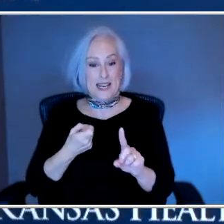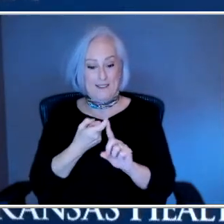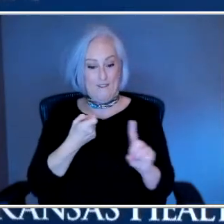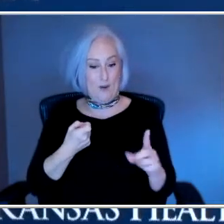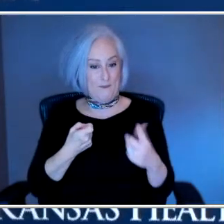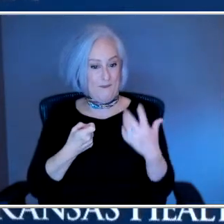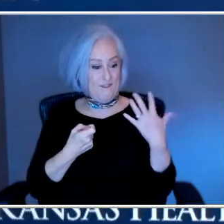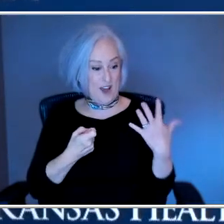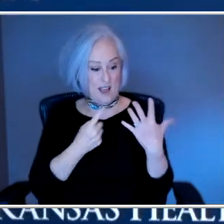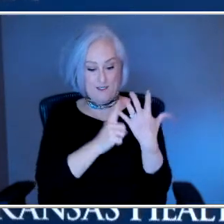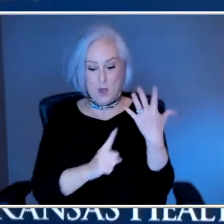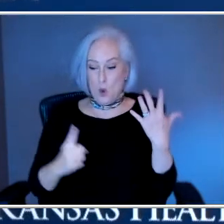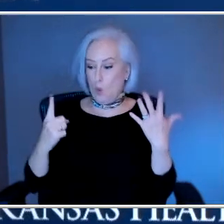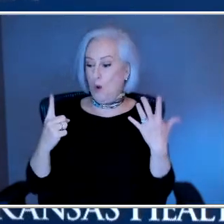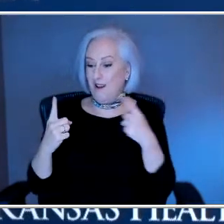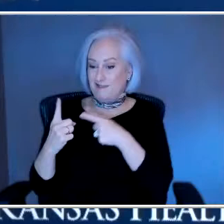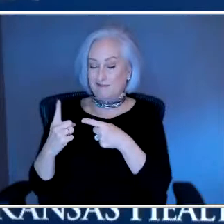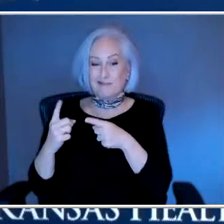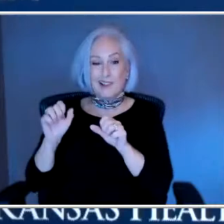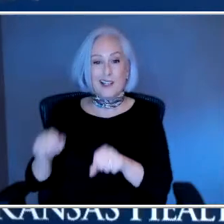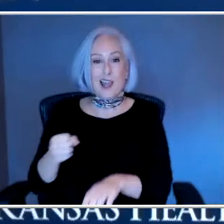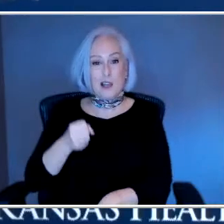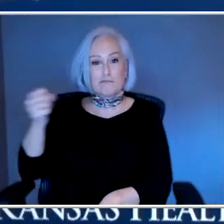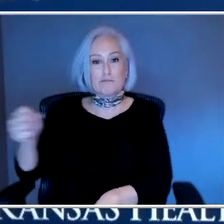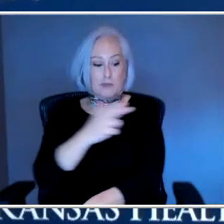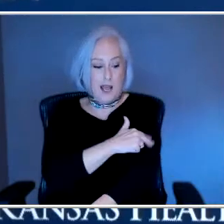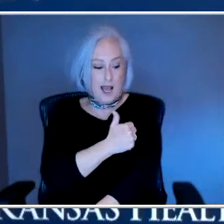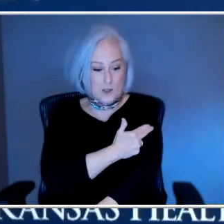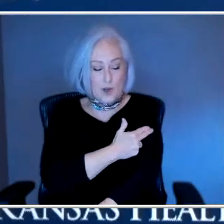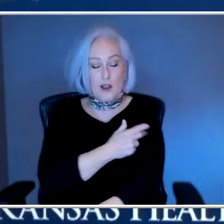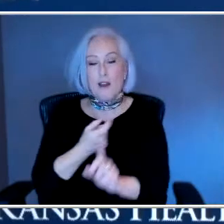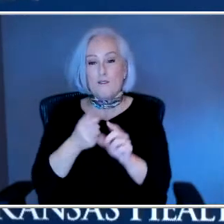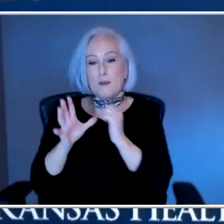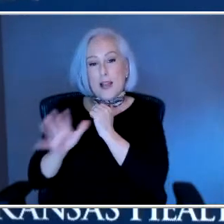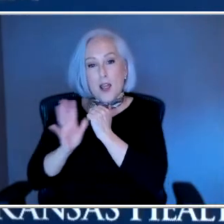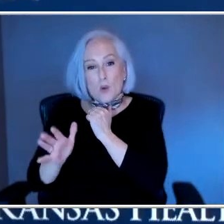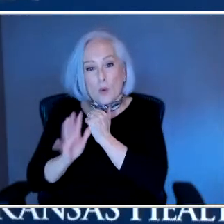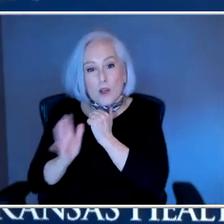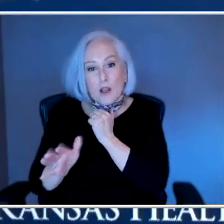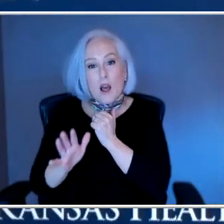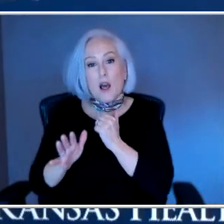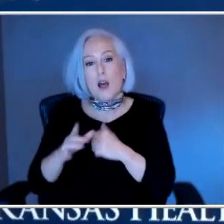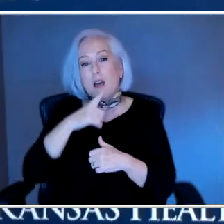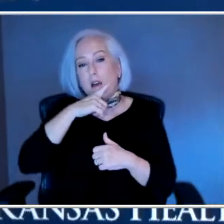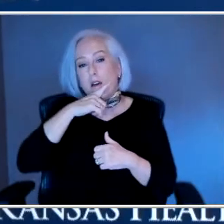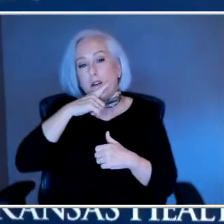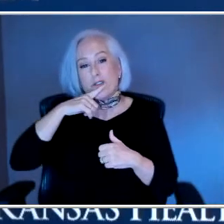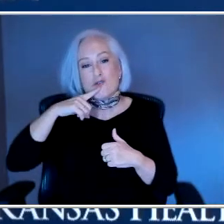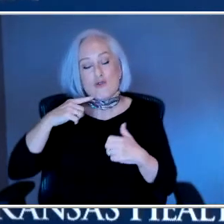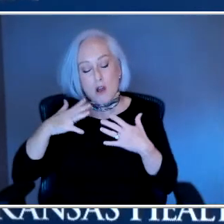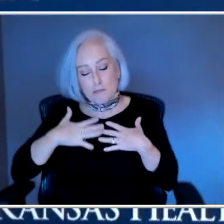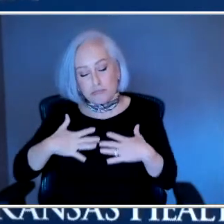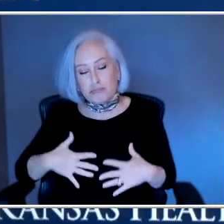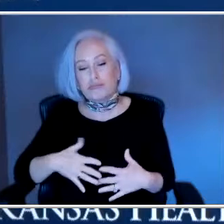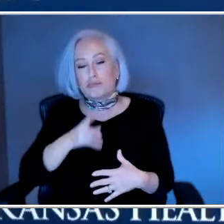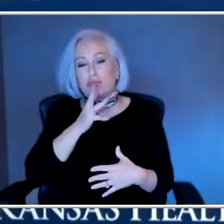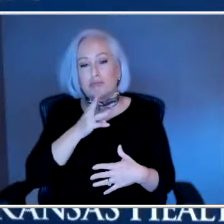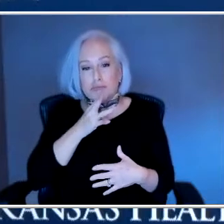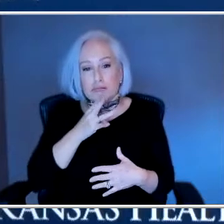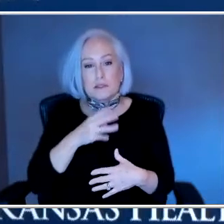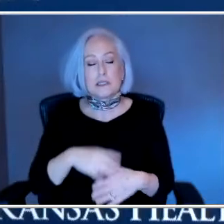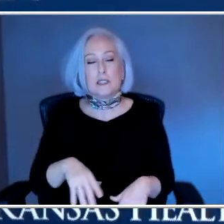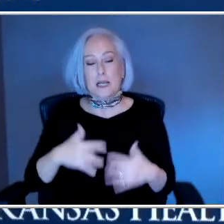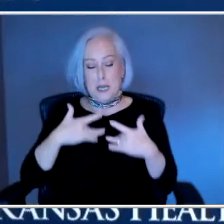various reasons, things like diarrhea and dehydration, but also more severe things like pneumonia. 1 in 20 kids can